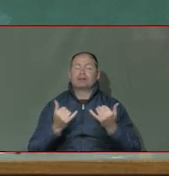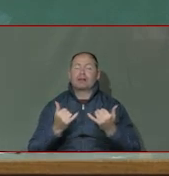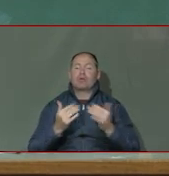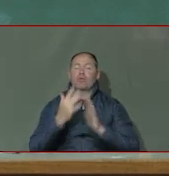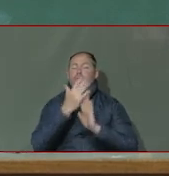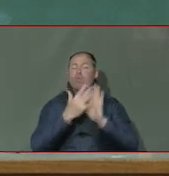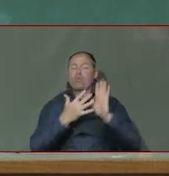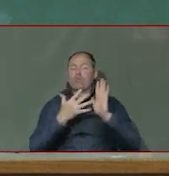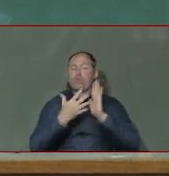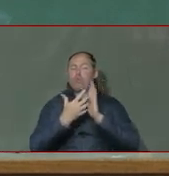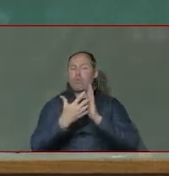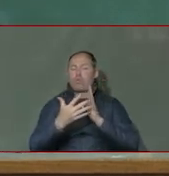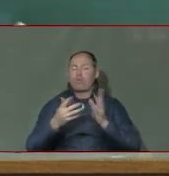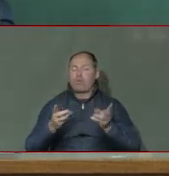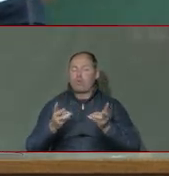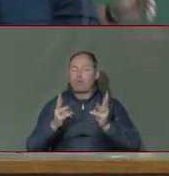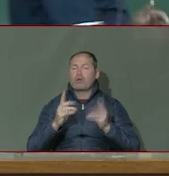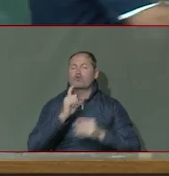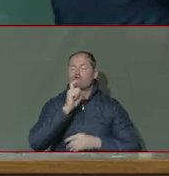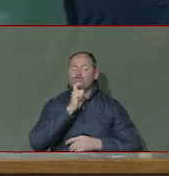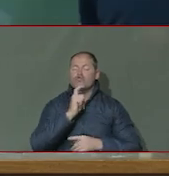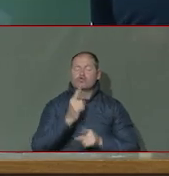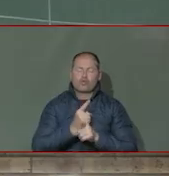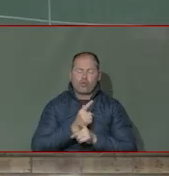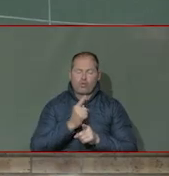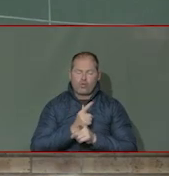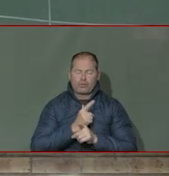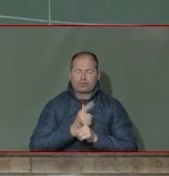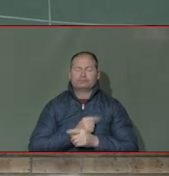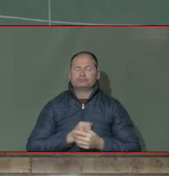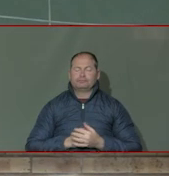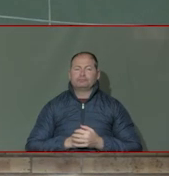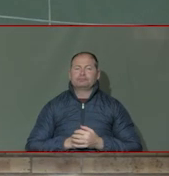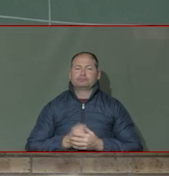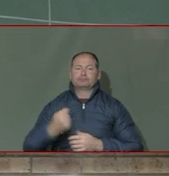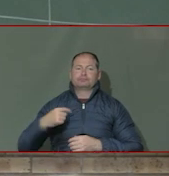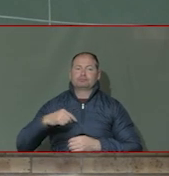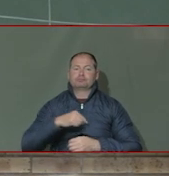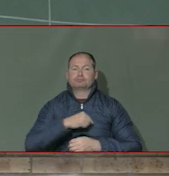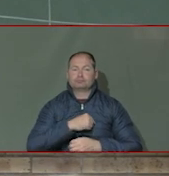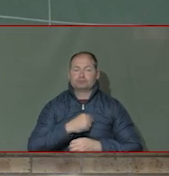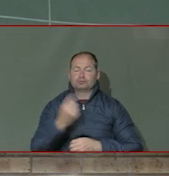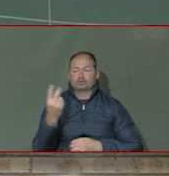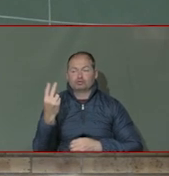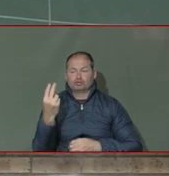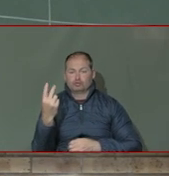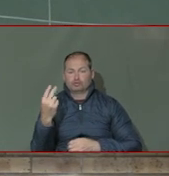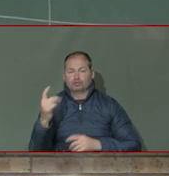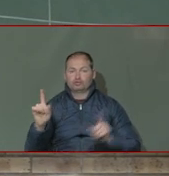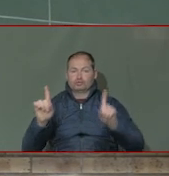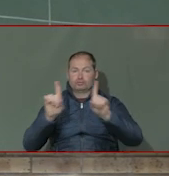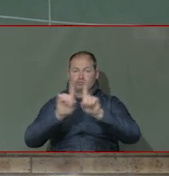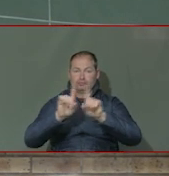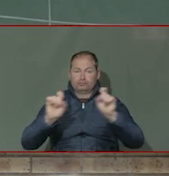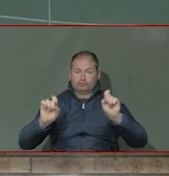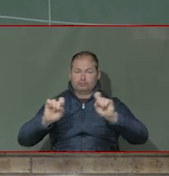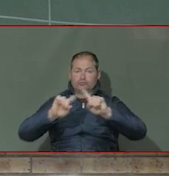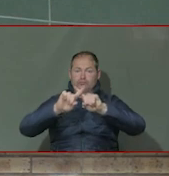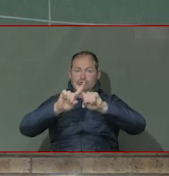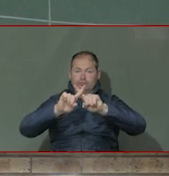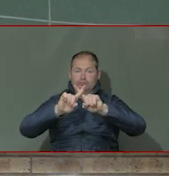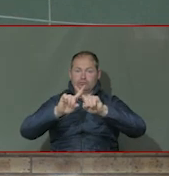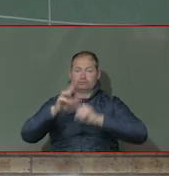format. I'm saying, here's the question. We're now going to cross two of these individuals that are heterozygous